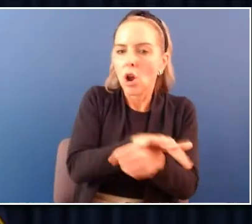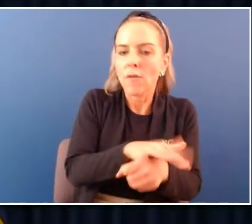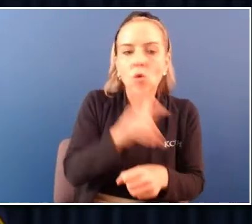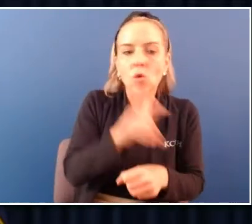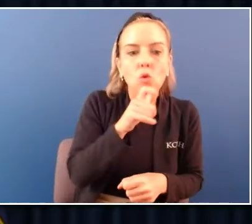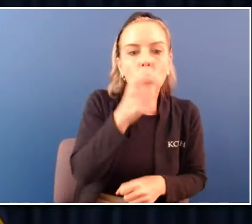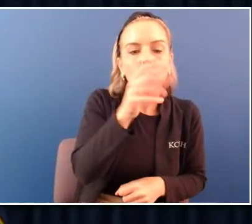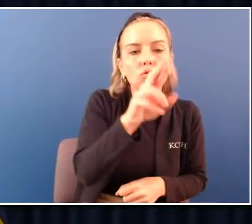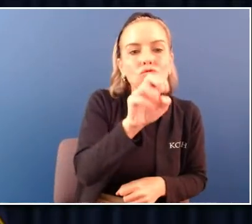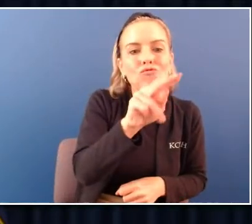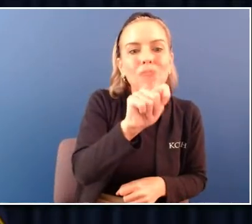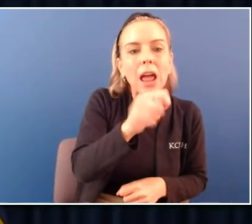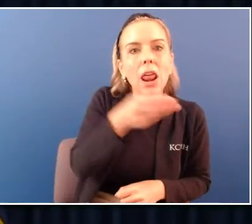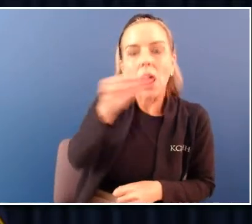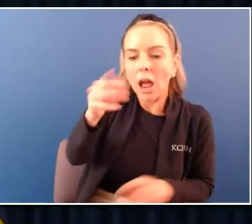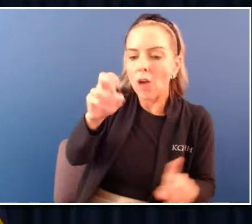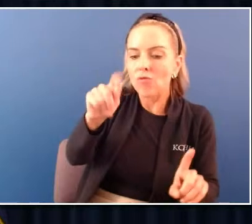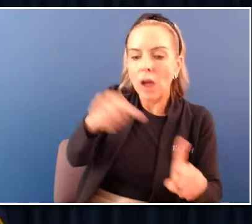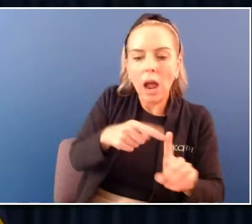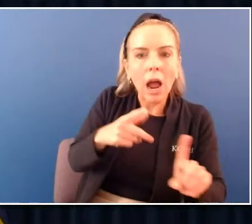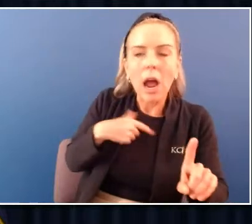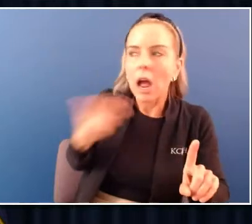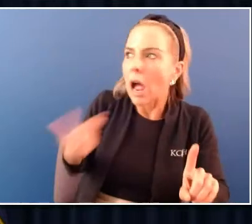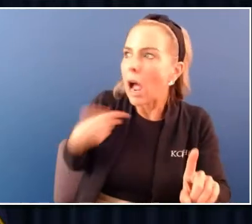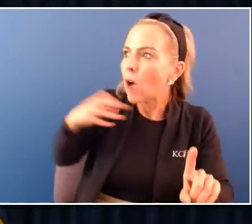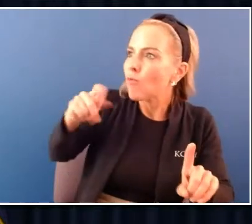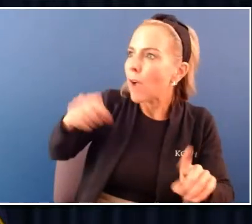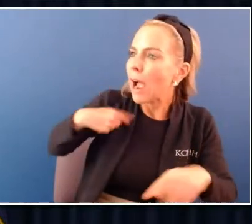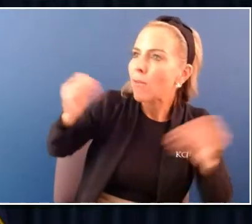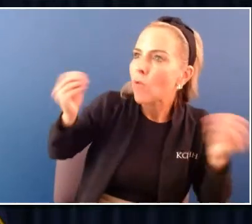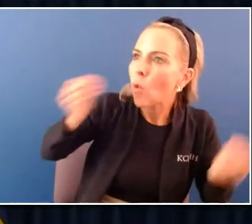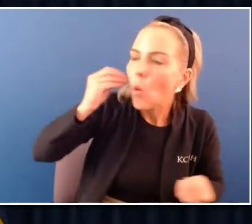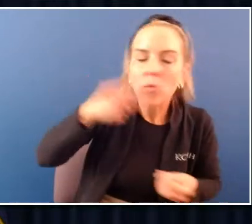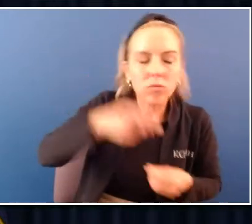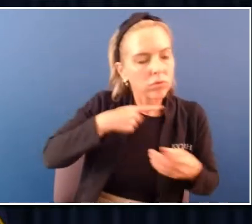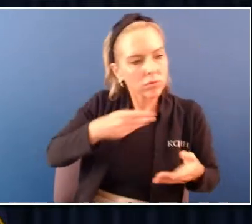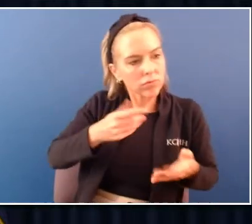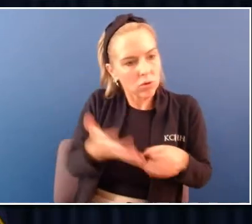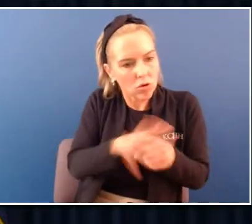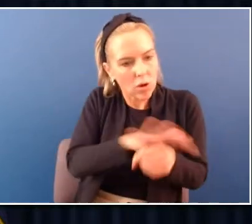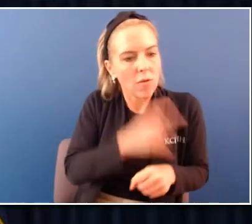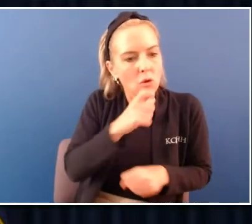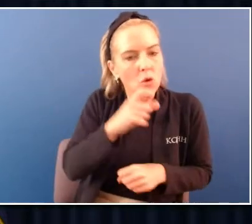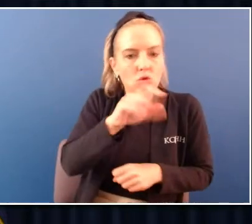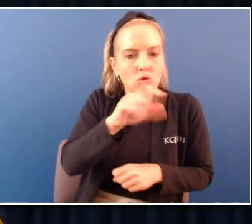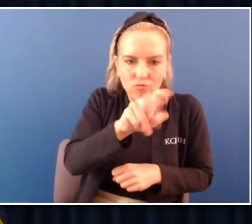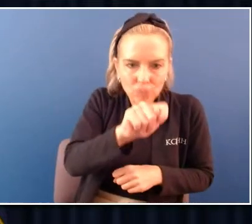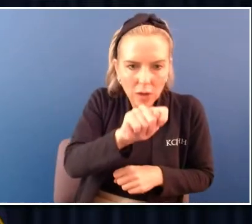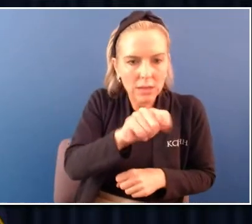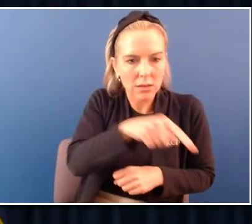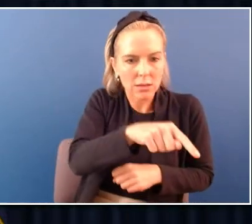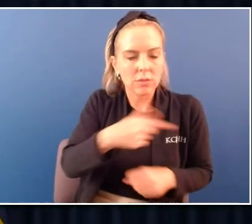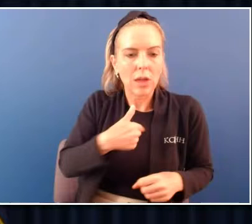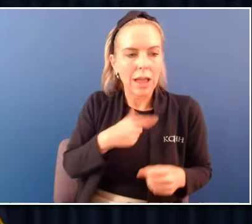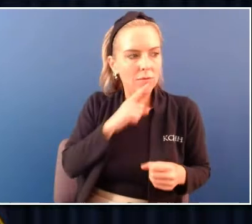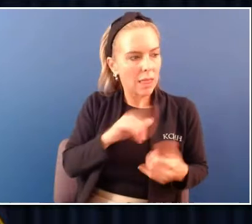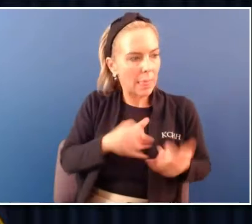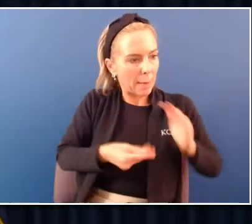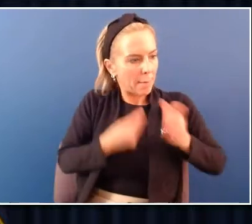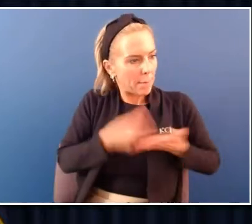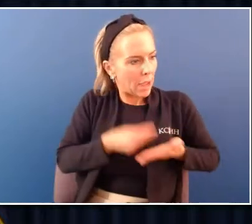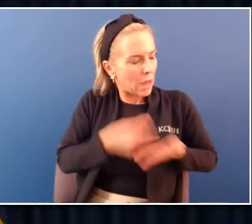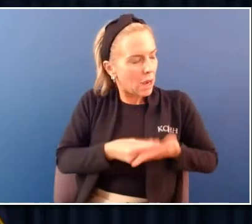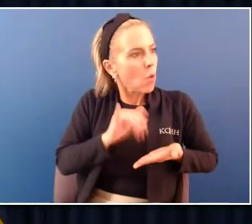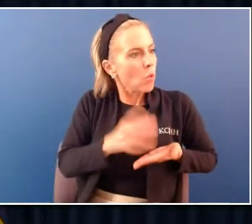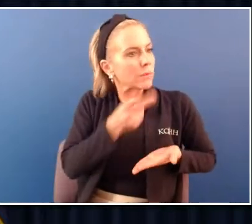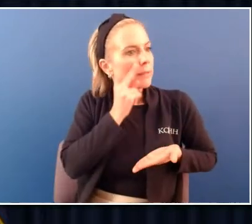as we look at the rebuild, we can see all the different pieces truly coming together with the funding. And I think that this